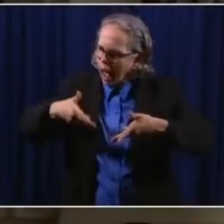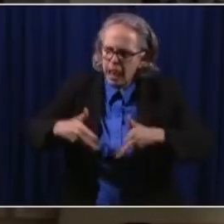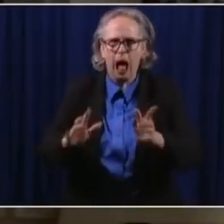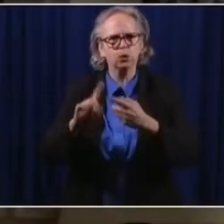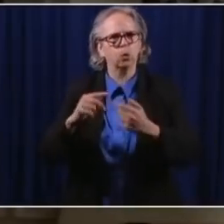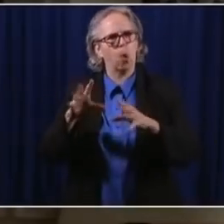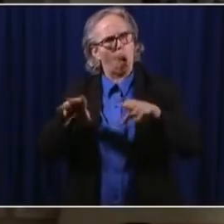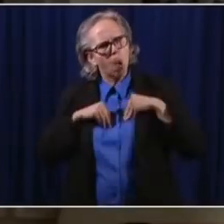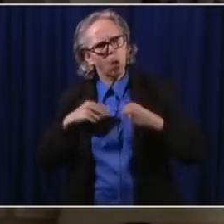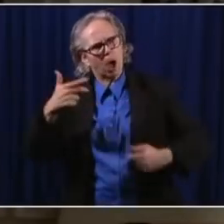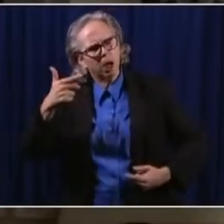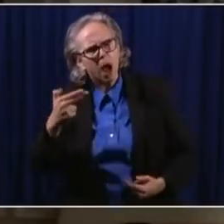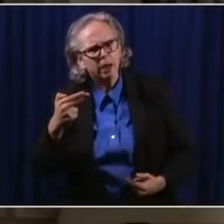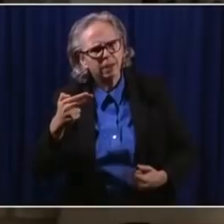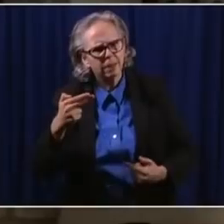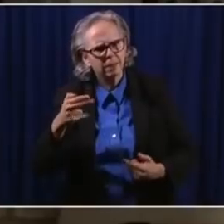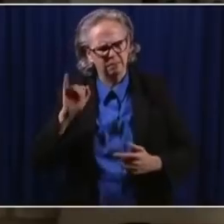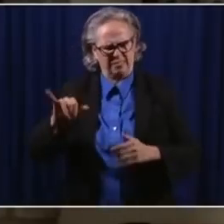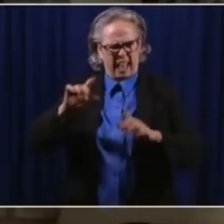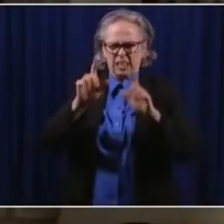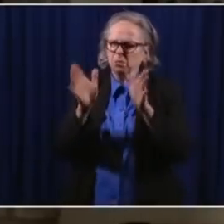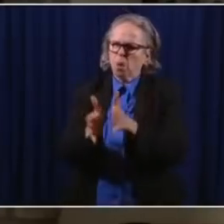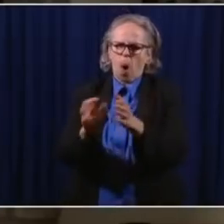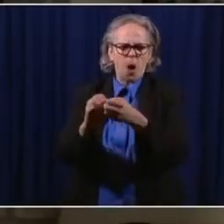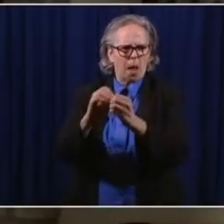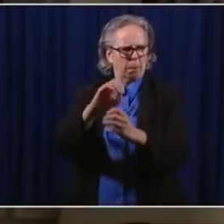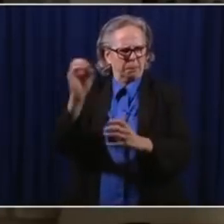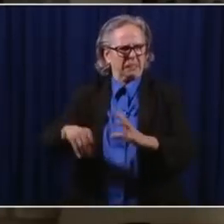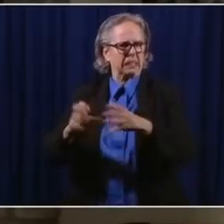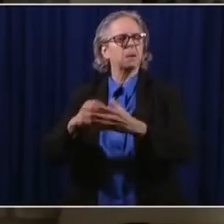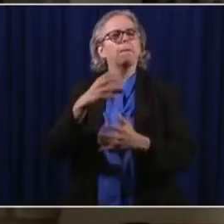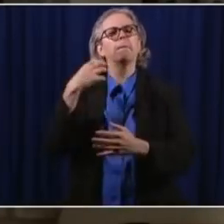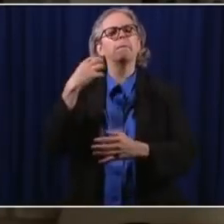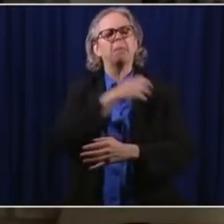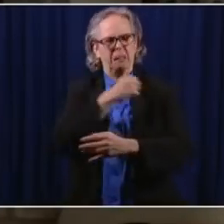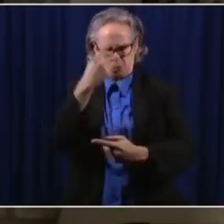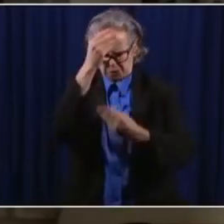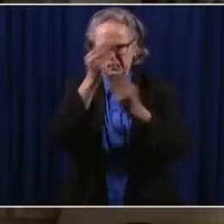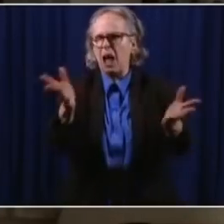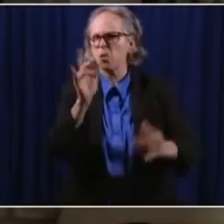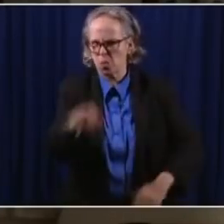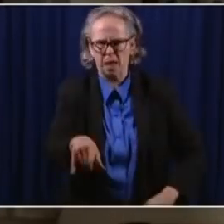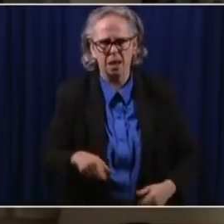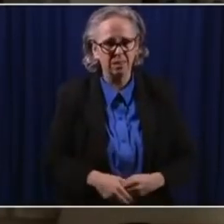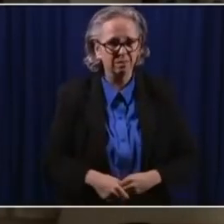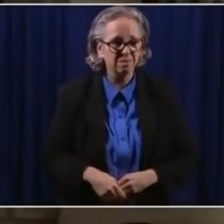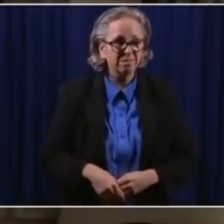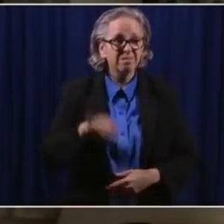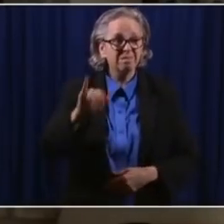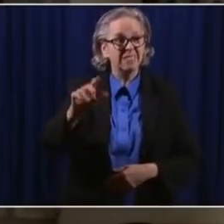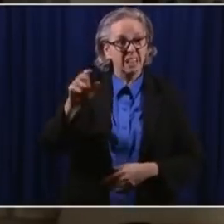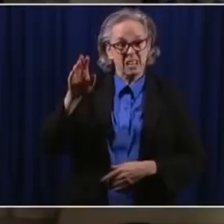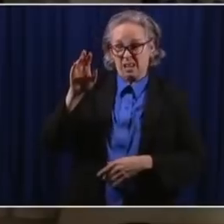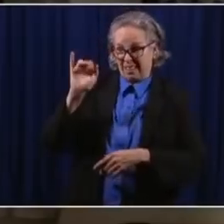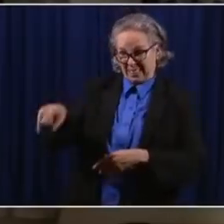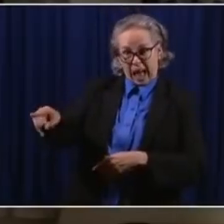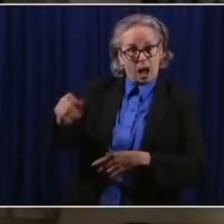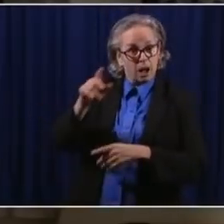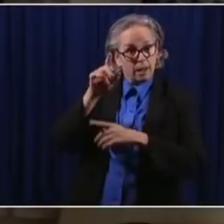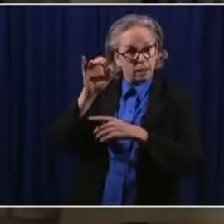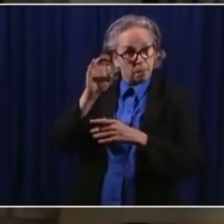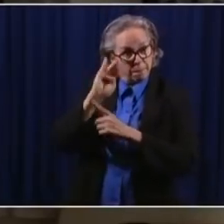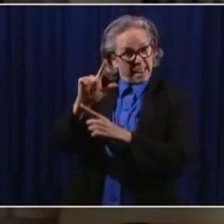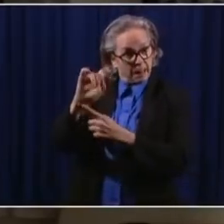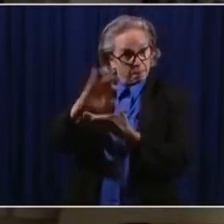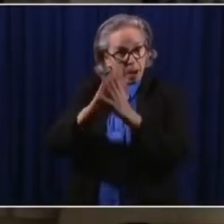the offense. So having the ability to find that person in possession of a gun before